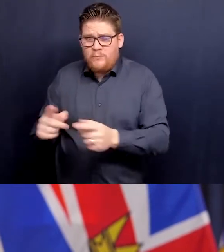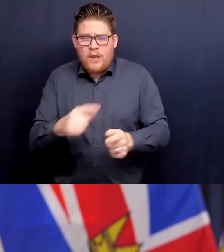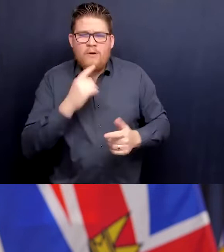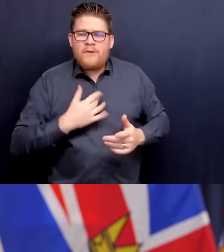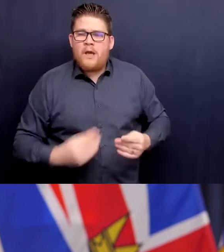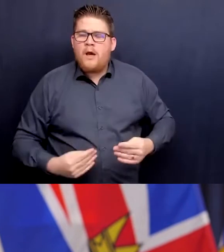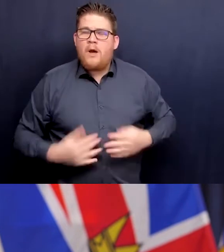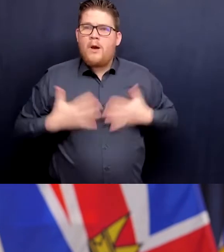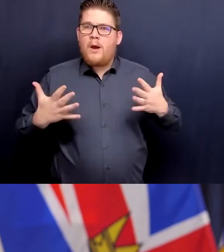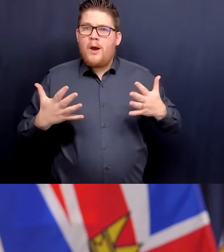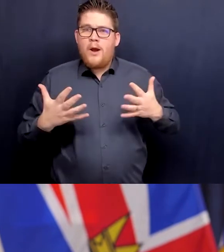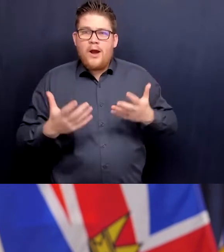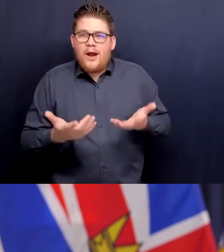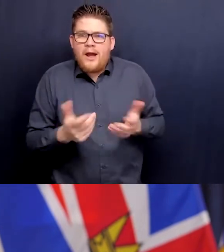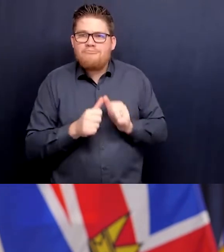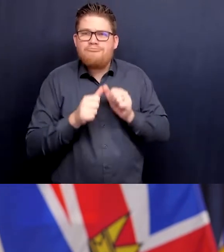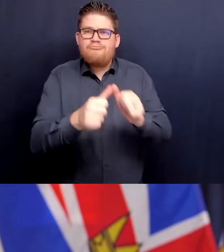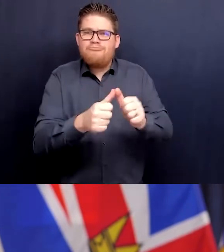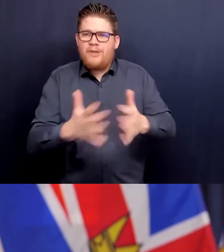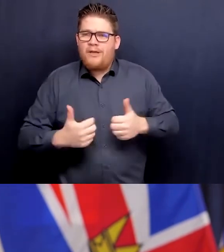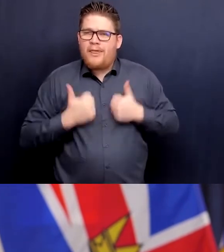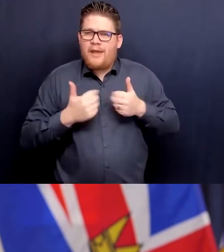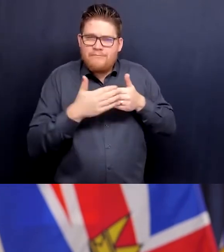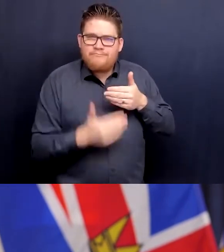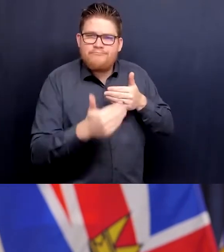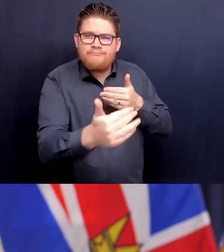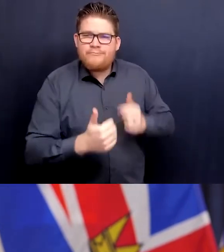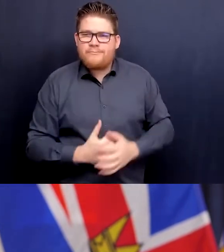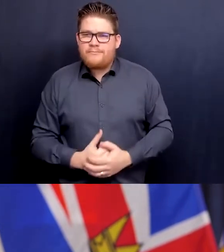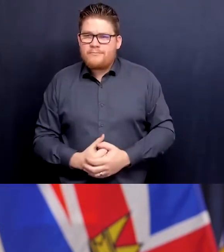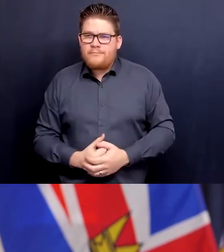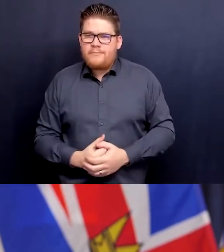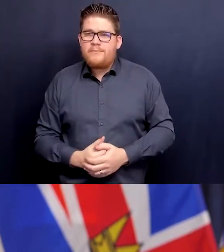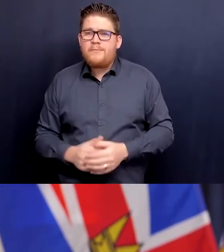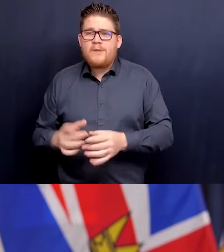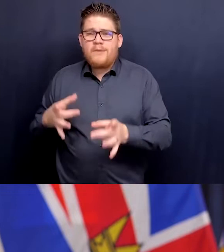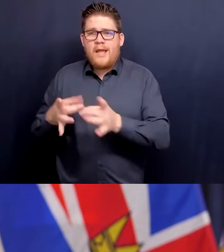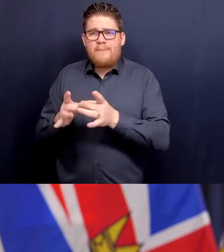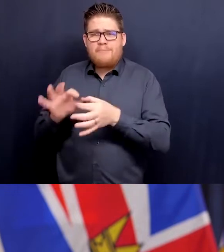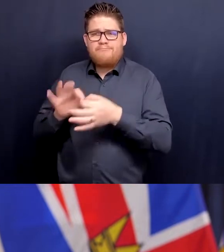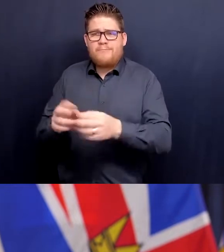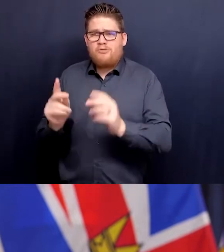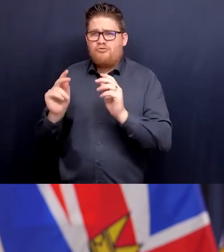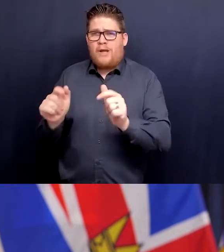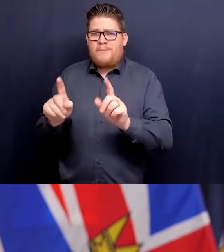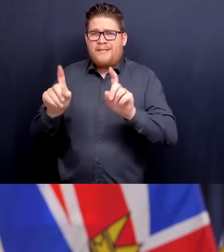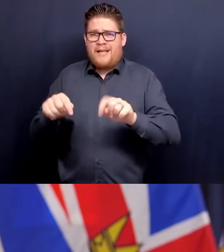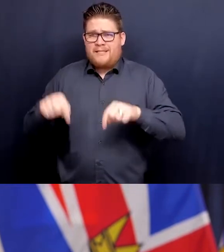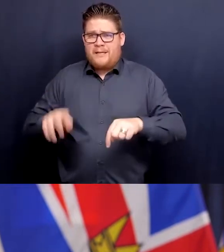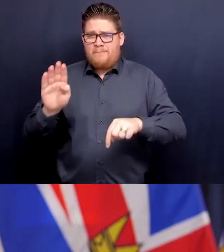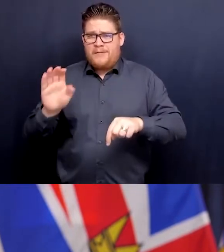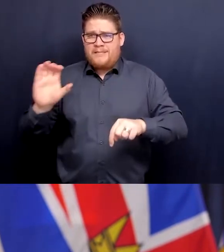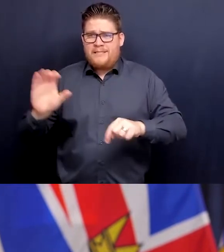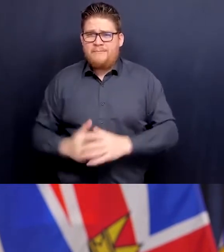lives. I wanted to just bring an update then on the number of rapid tests in BC. As of March 9th, BC has